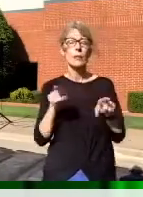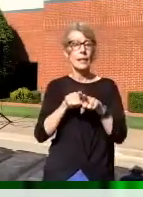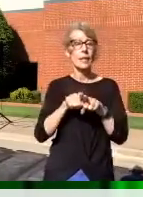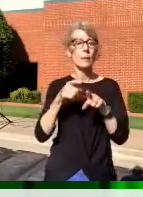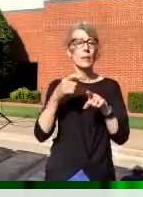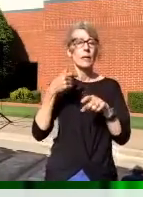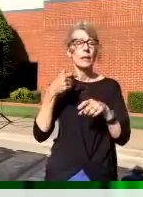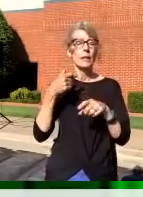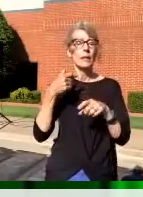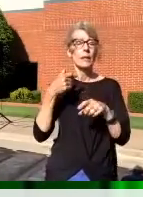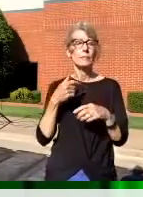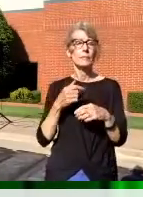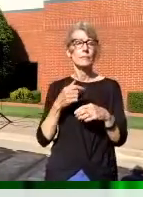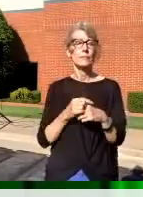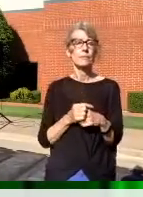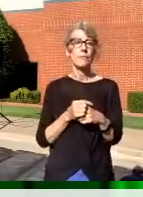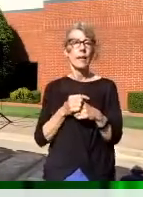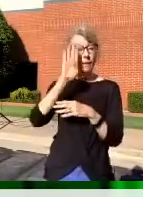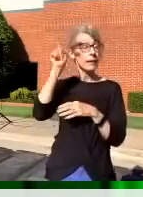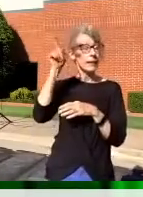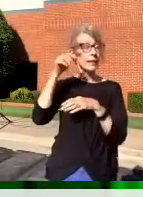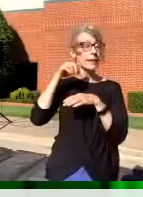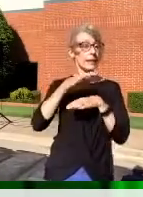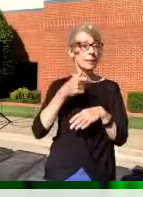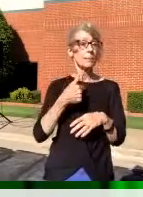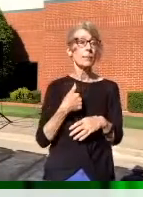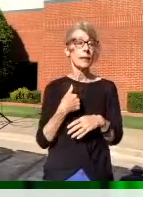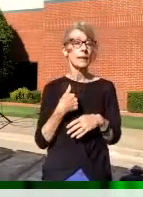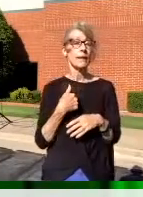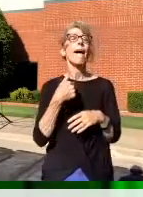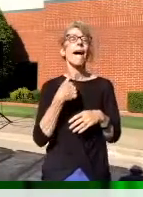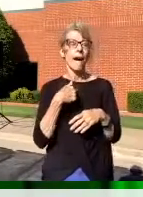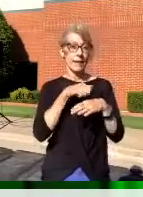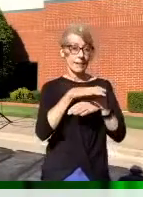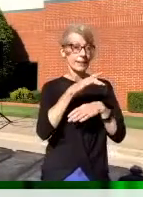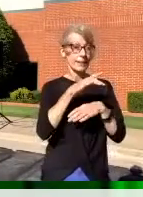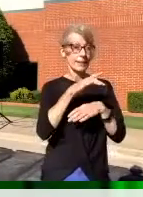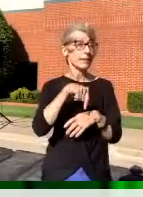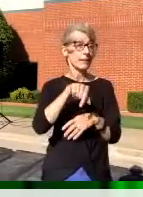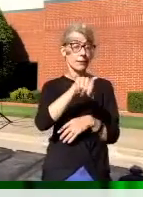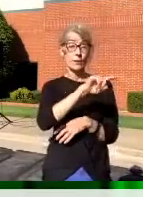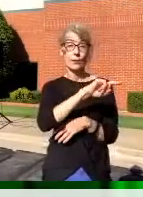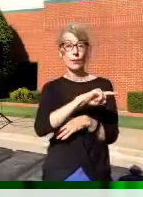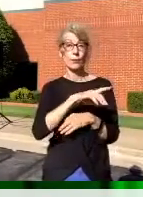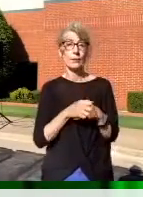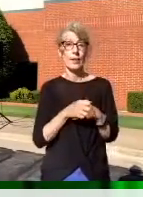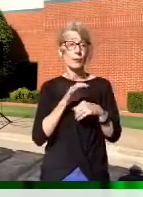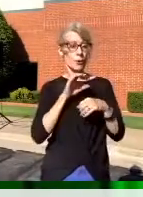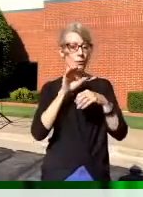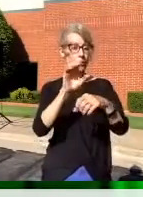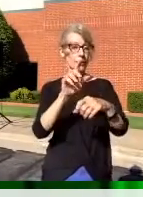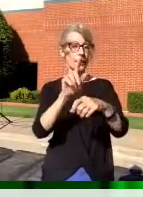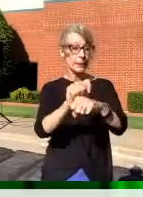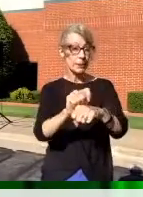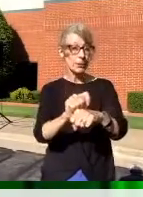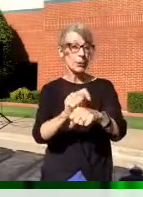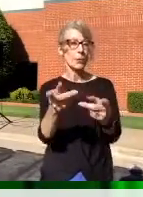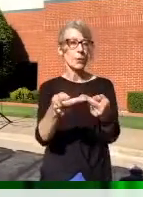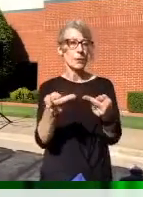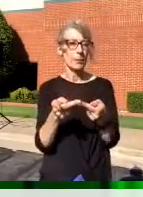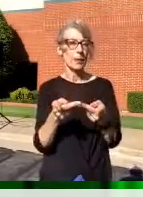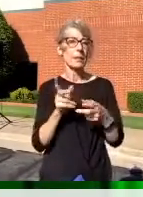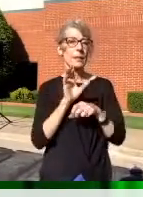as God has sent me, so I am sending you. The temple was a destination. The church is a movement. Here's the final passage I'll read to you.